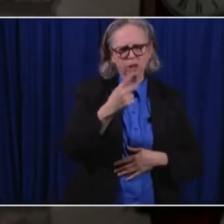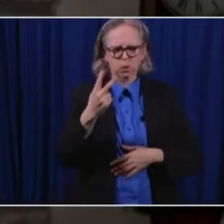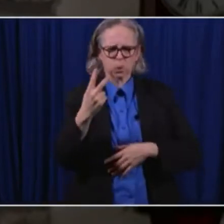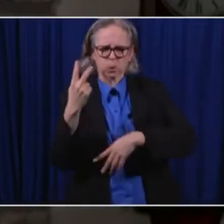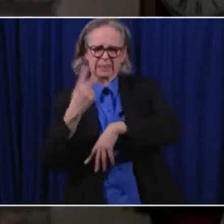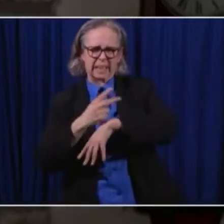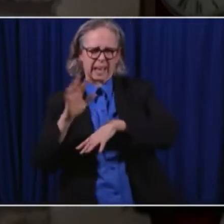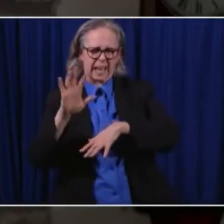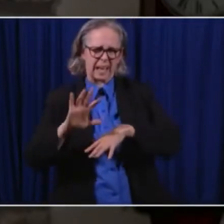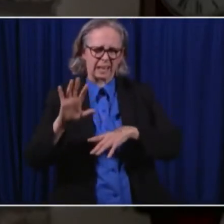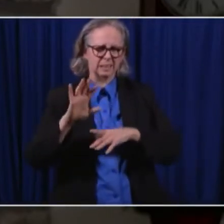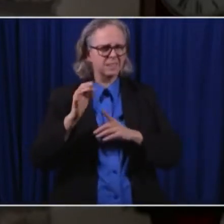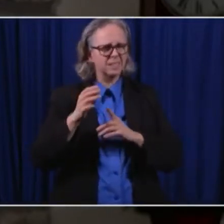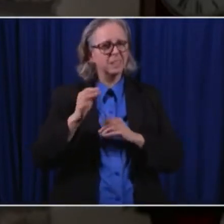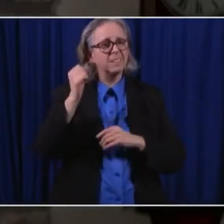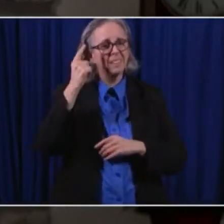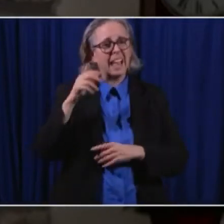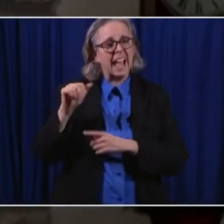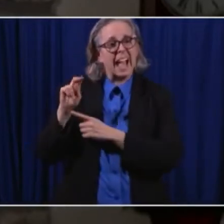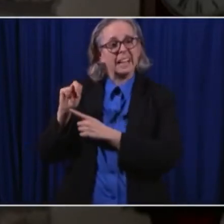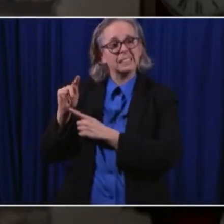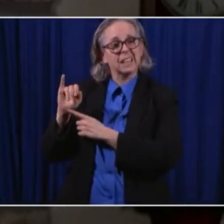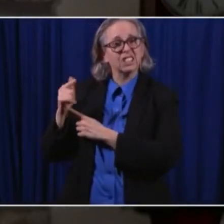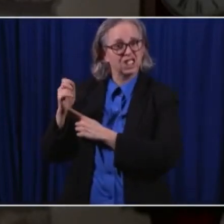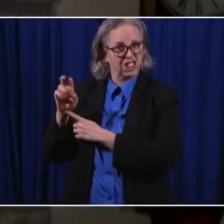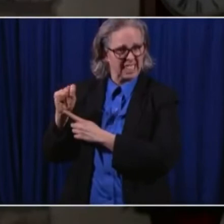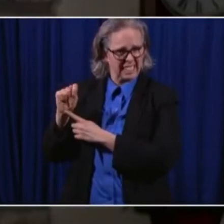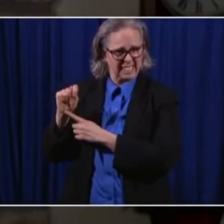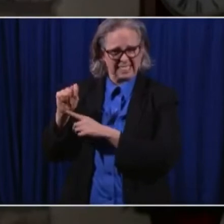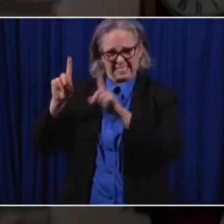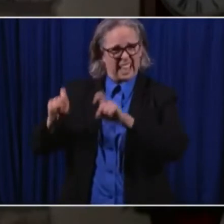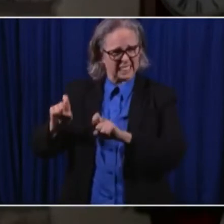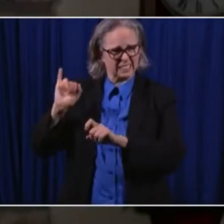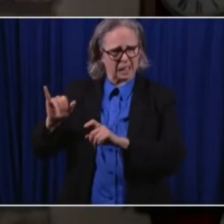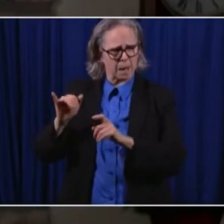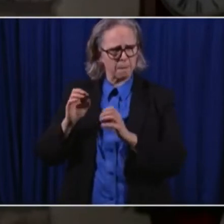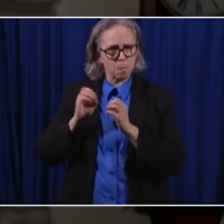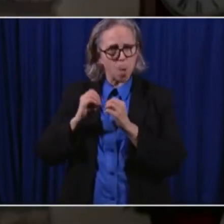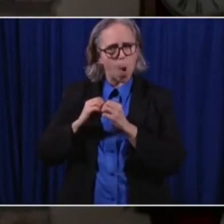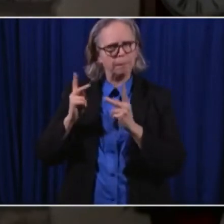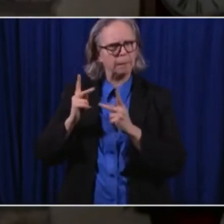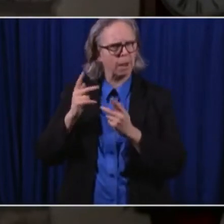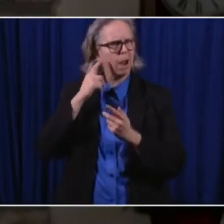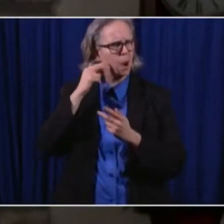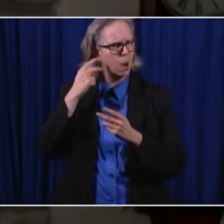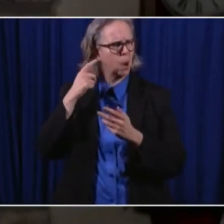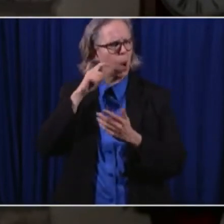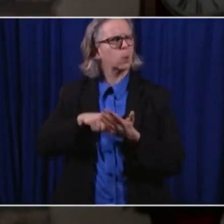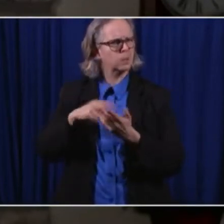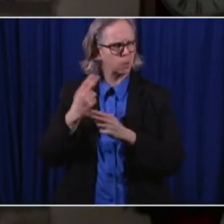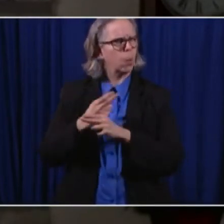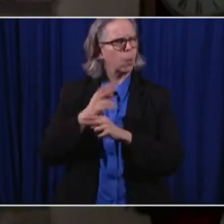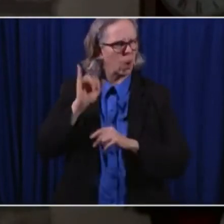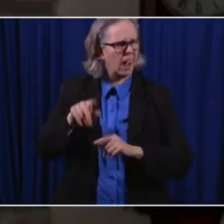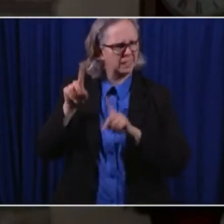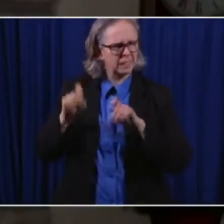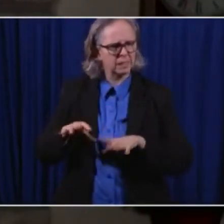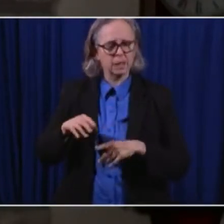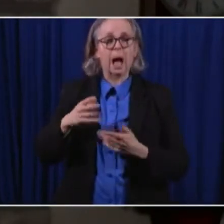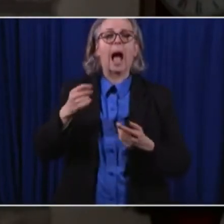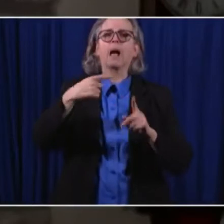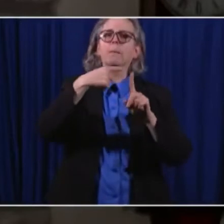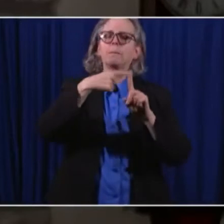tests increase, what you'll generally find is that the antigen tests are lower positivity than the PCR